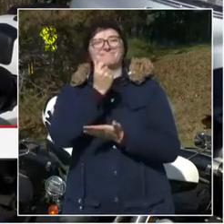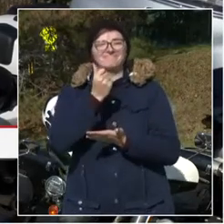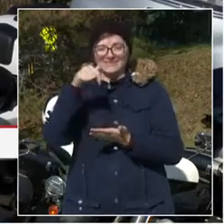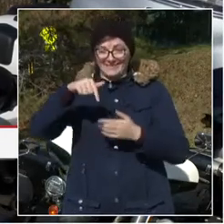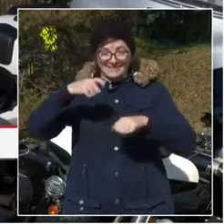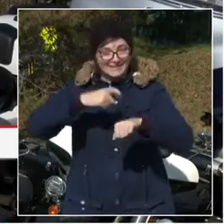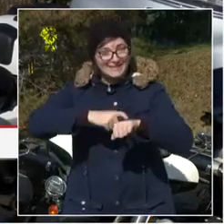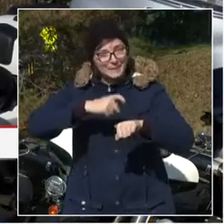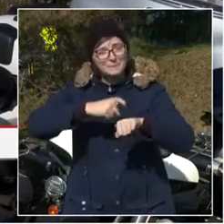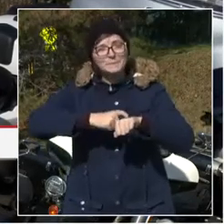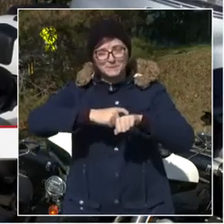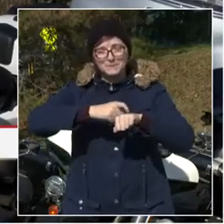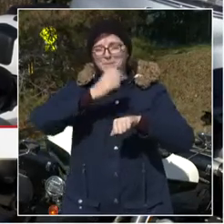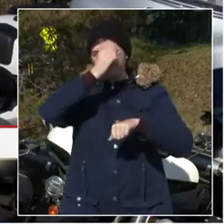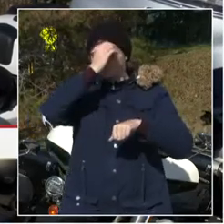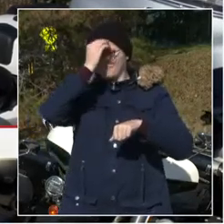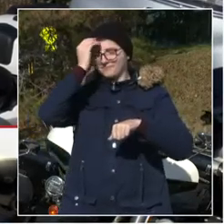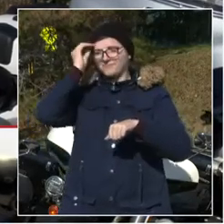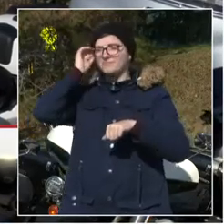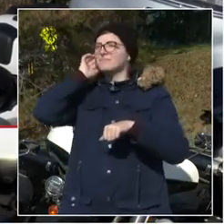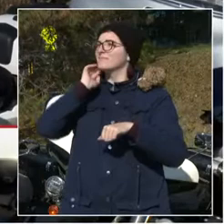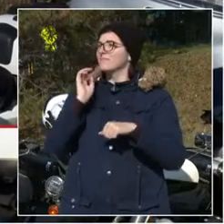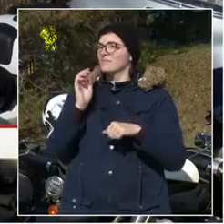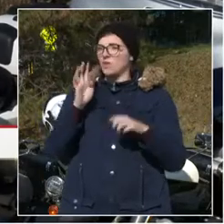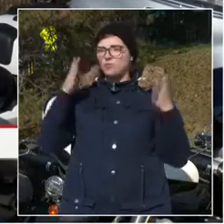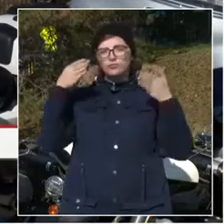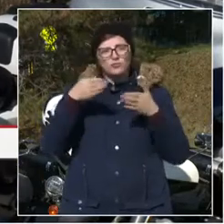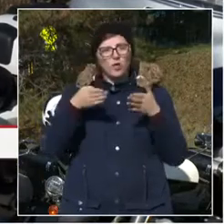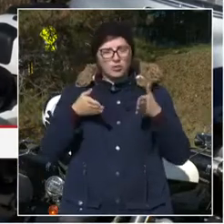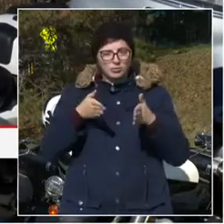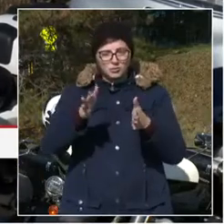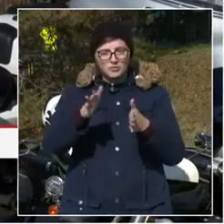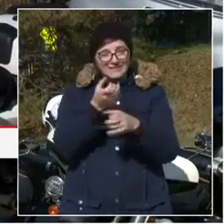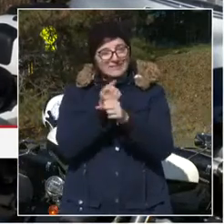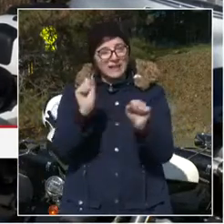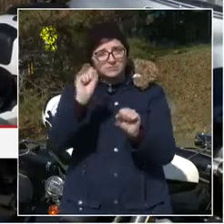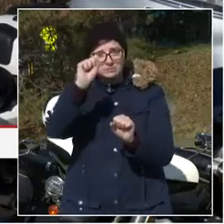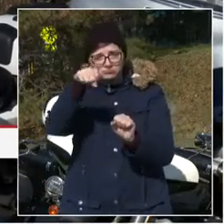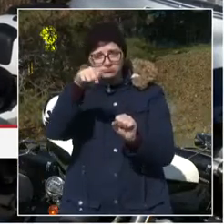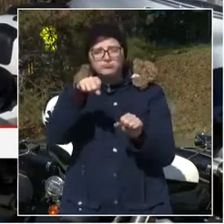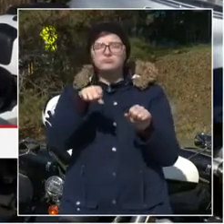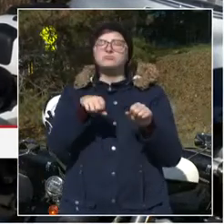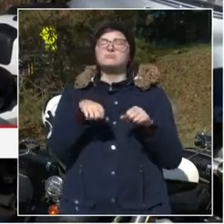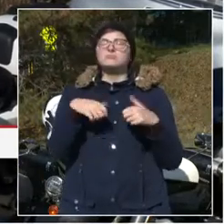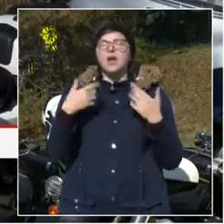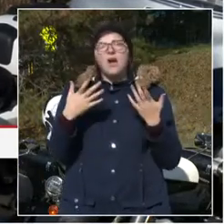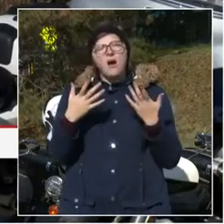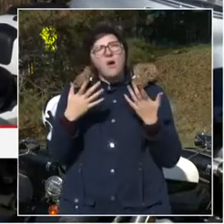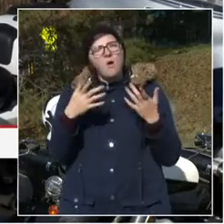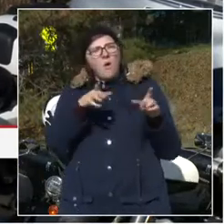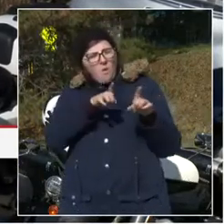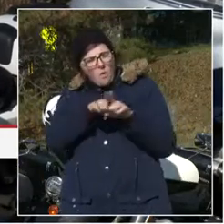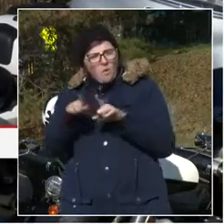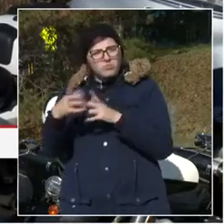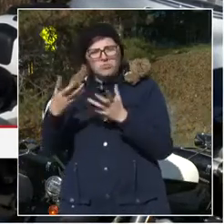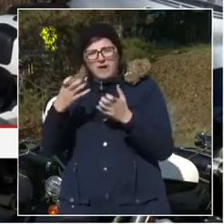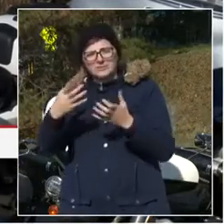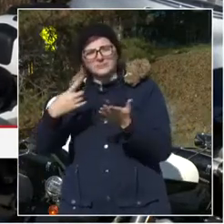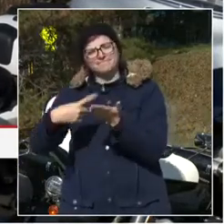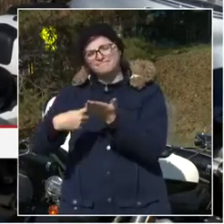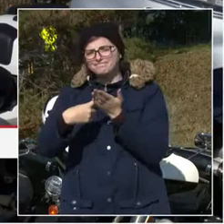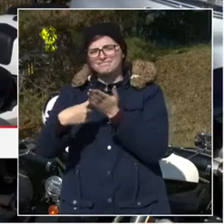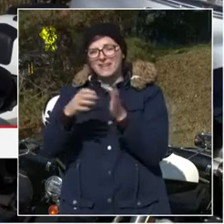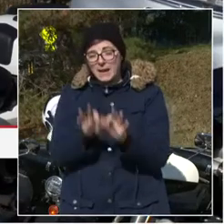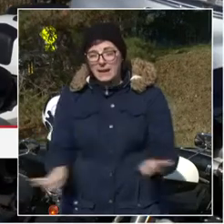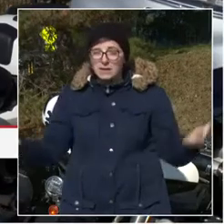time while we're talking about street safety to also talk about a very important initiative